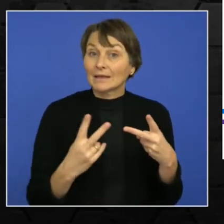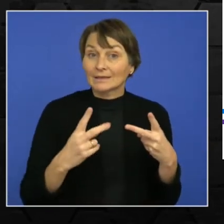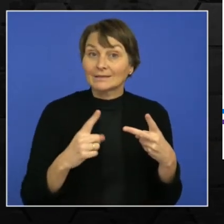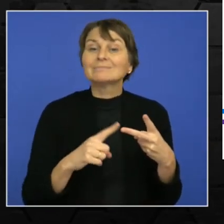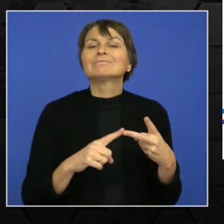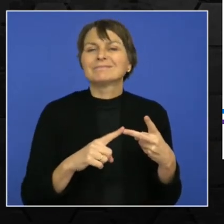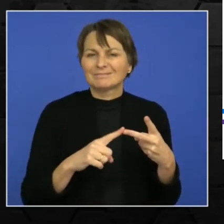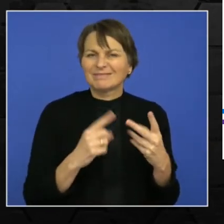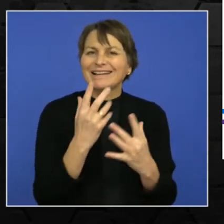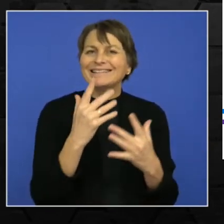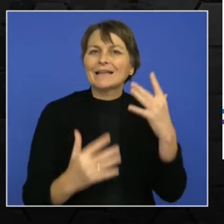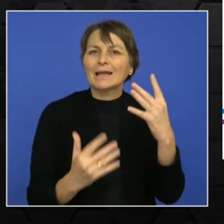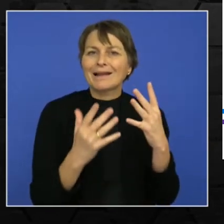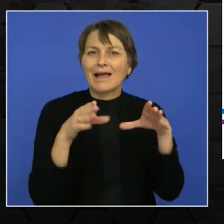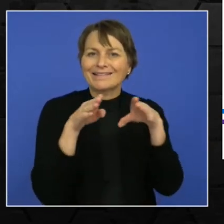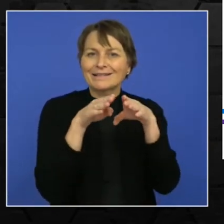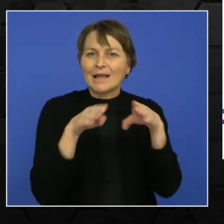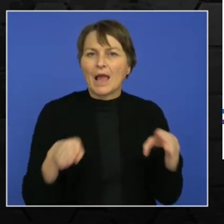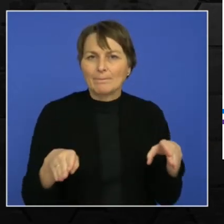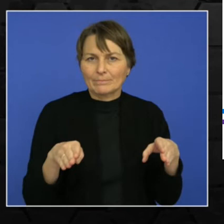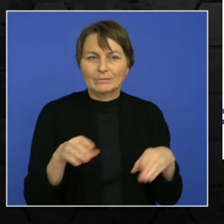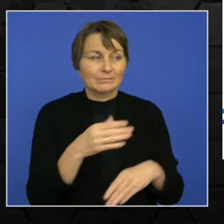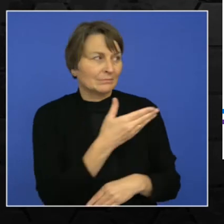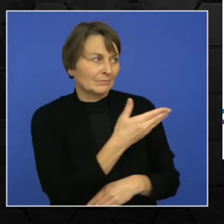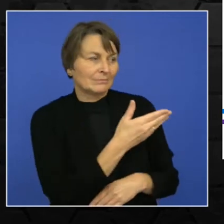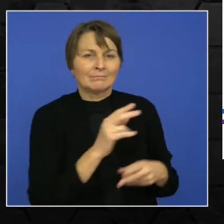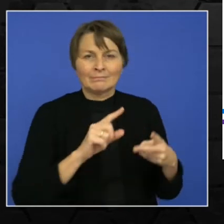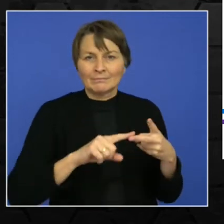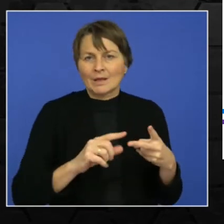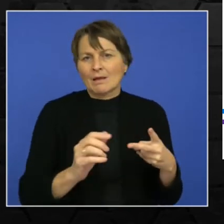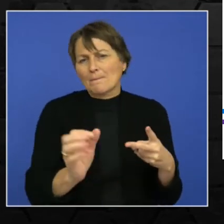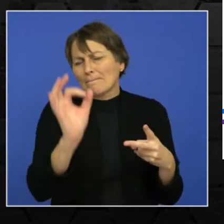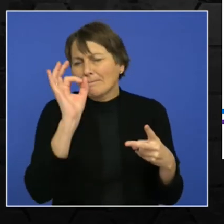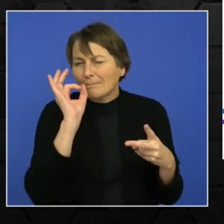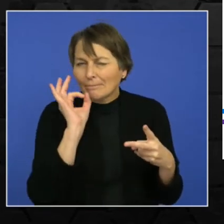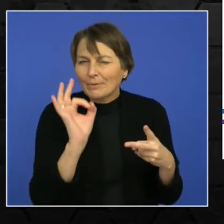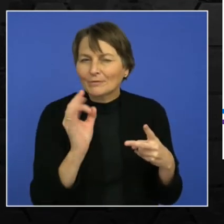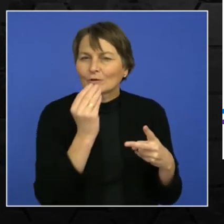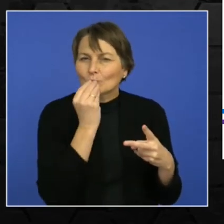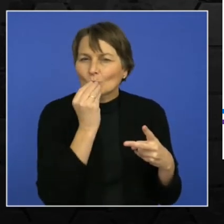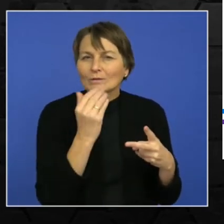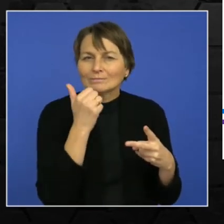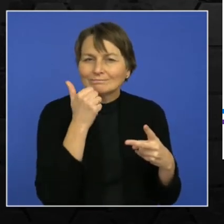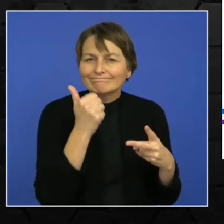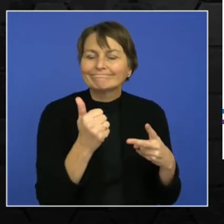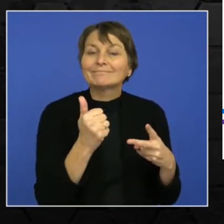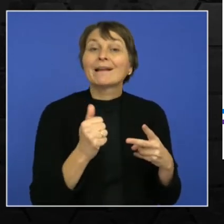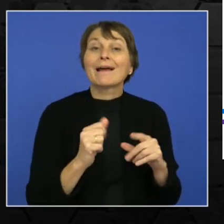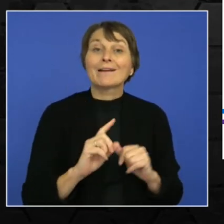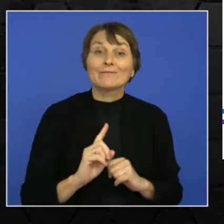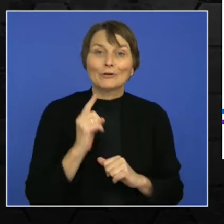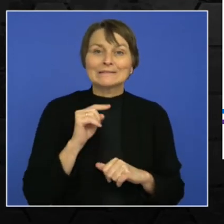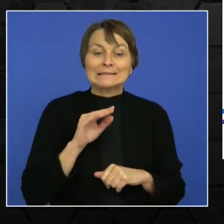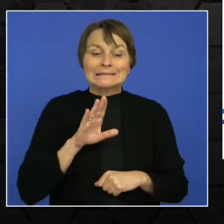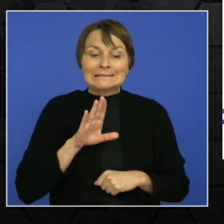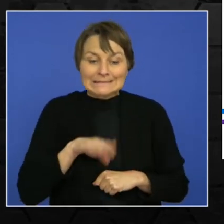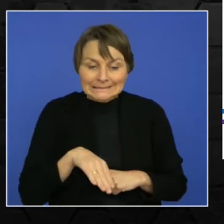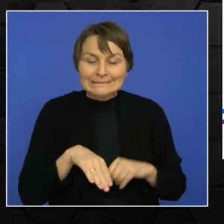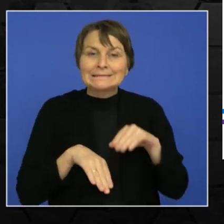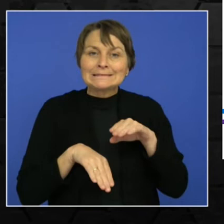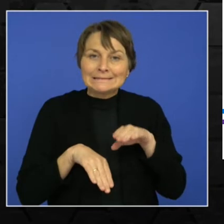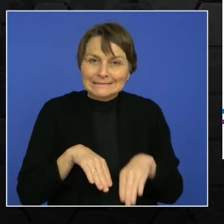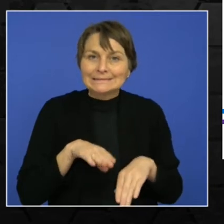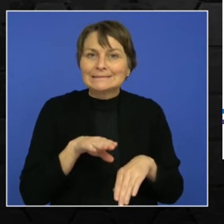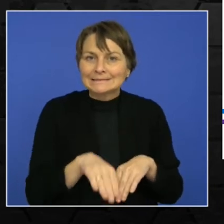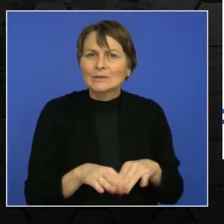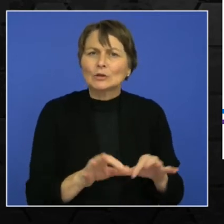DataCamp. Datagam is like a great starting place. They have a proper path for data